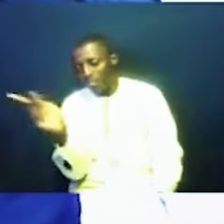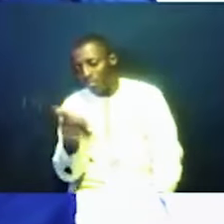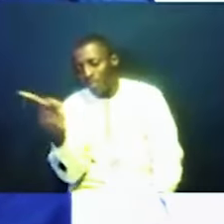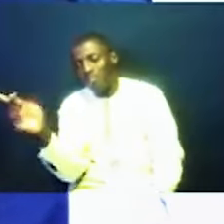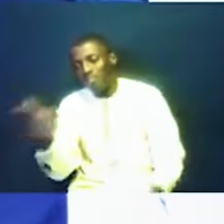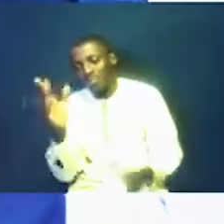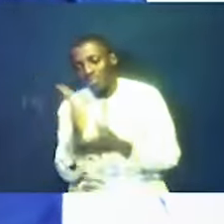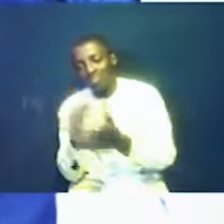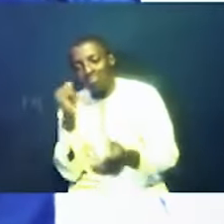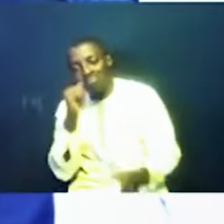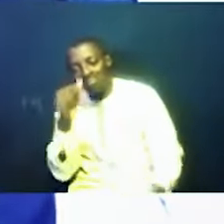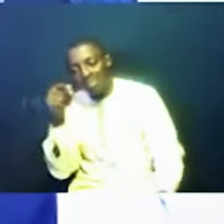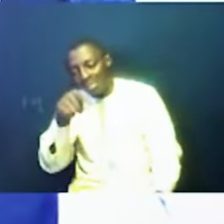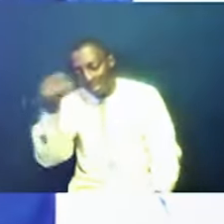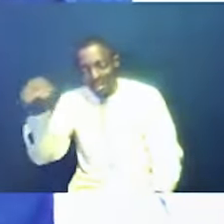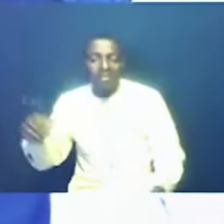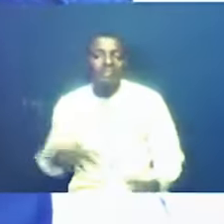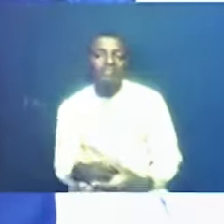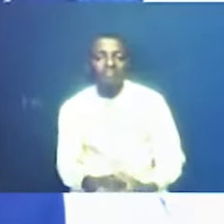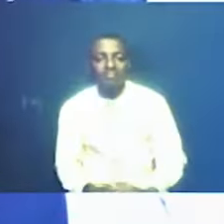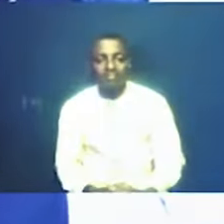meeting.